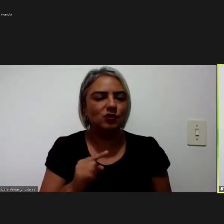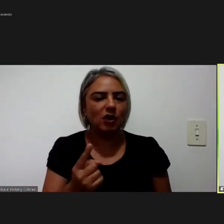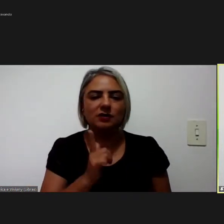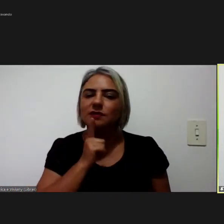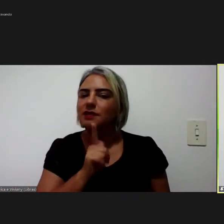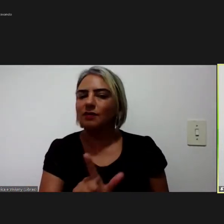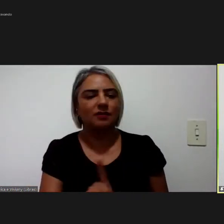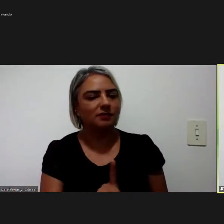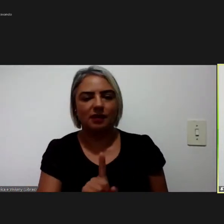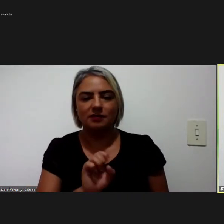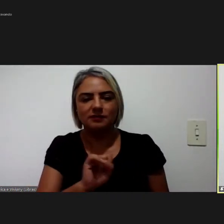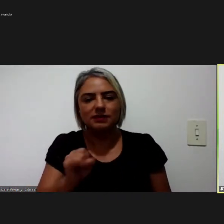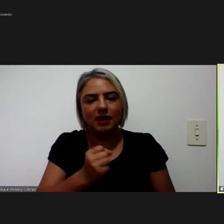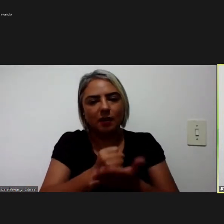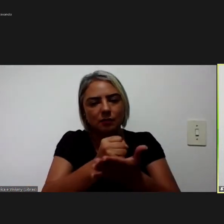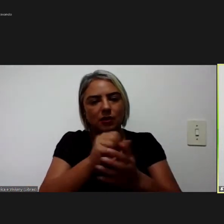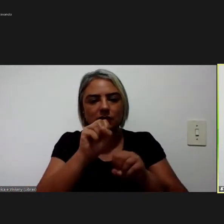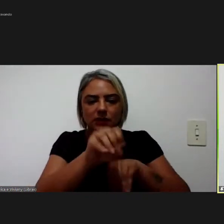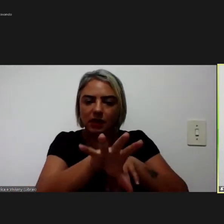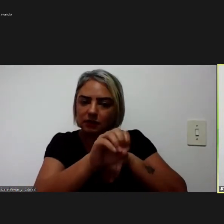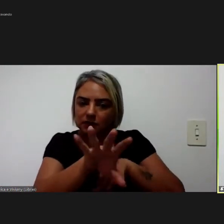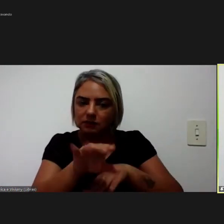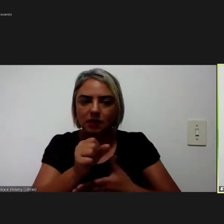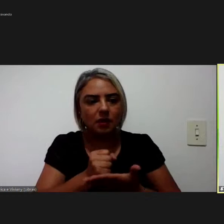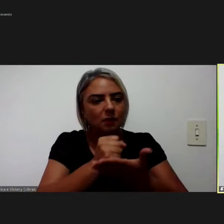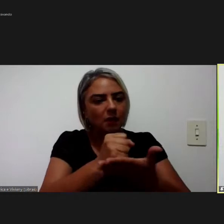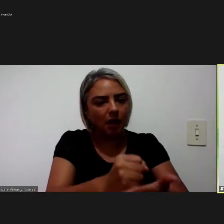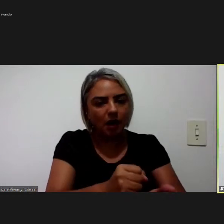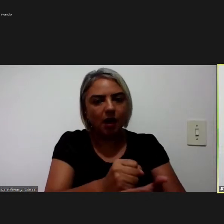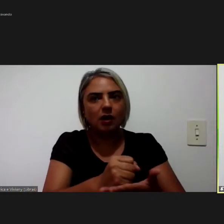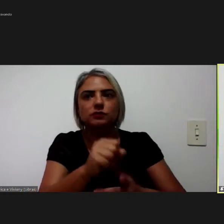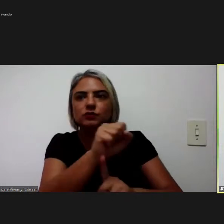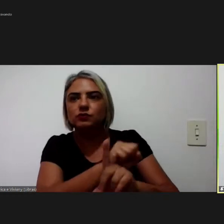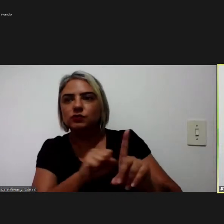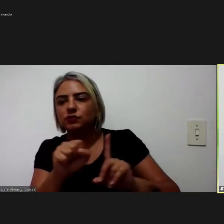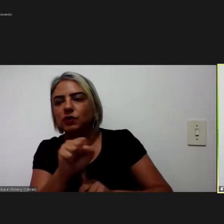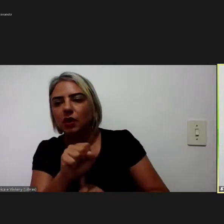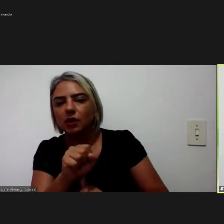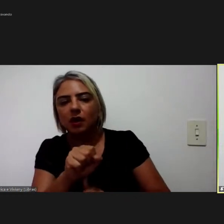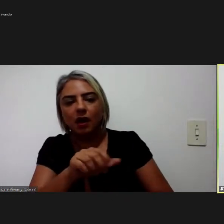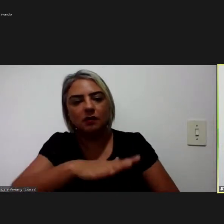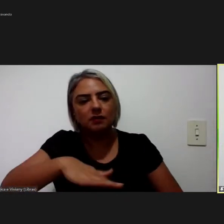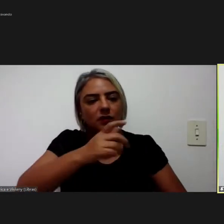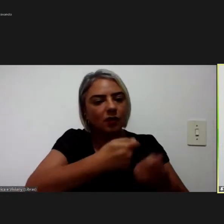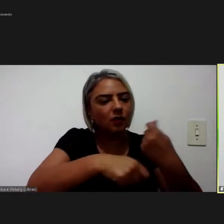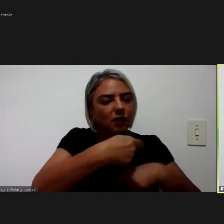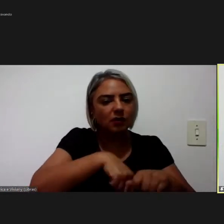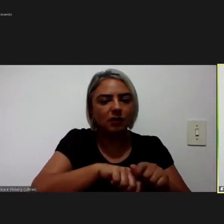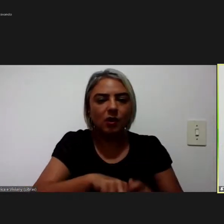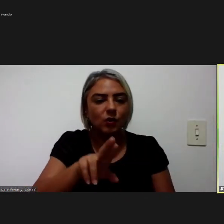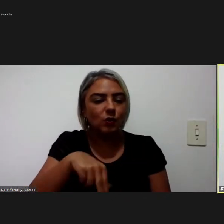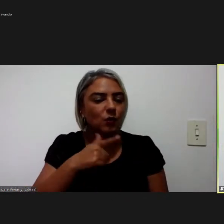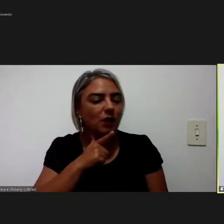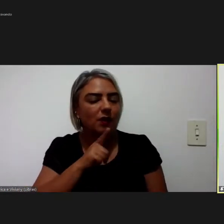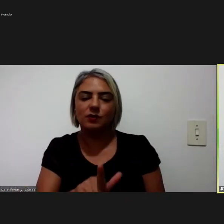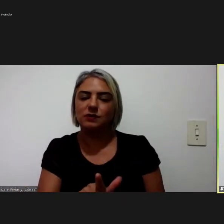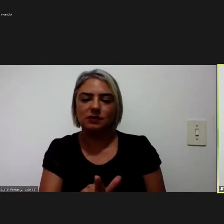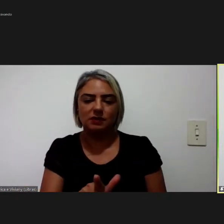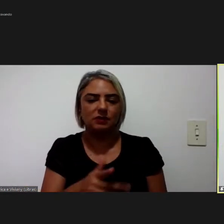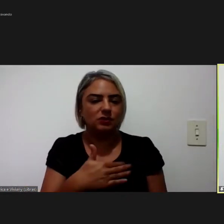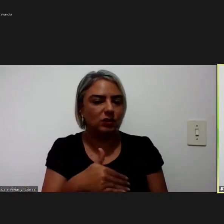multi-situation team, because we're not going to do this alone, without support, without